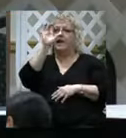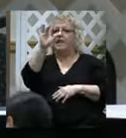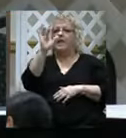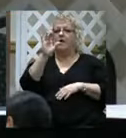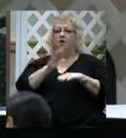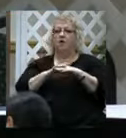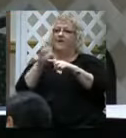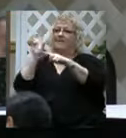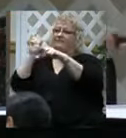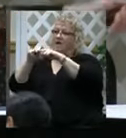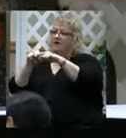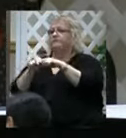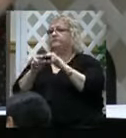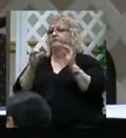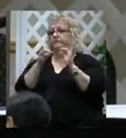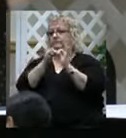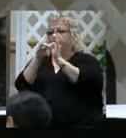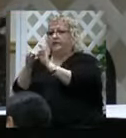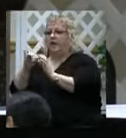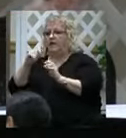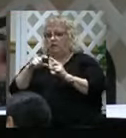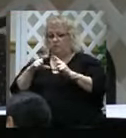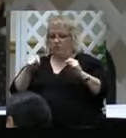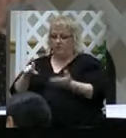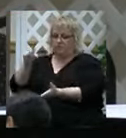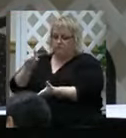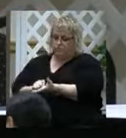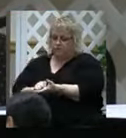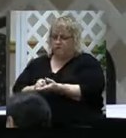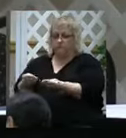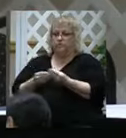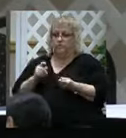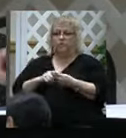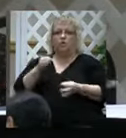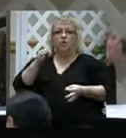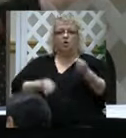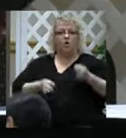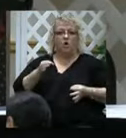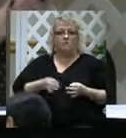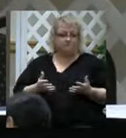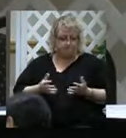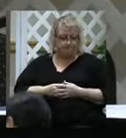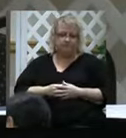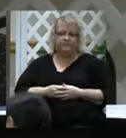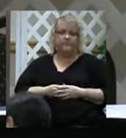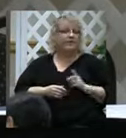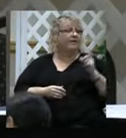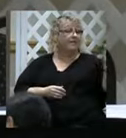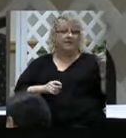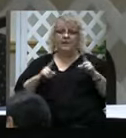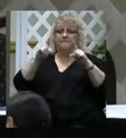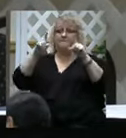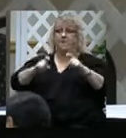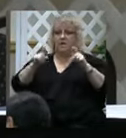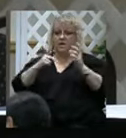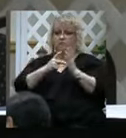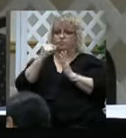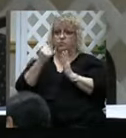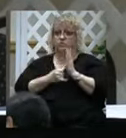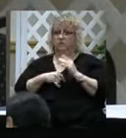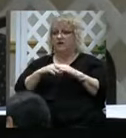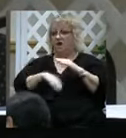the link, and you would get to the language ID card. You could print it out, bring it to the court. Okay, This pilot project, like I said, was less than